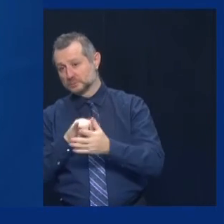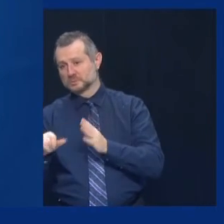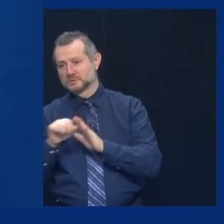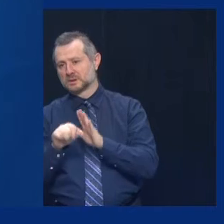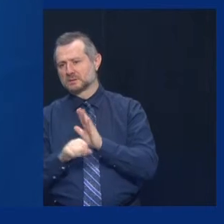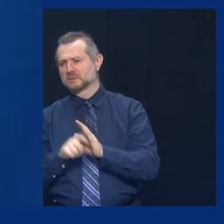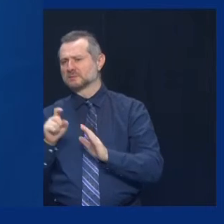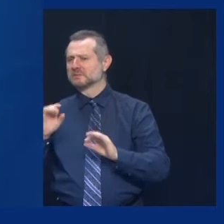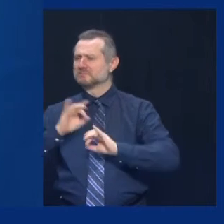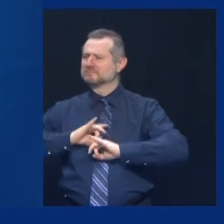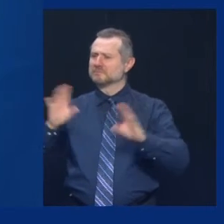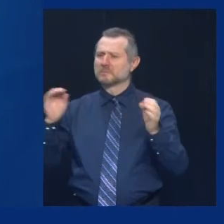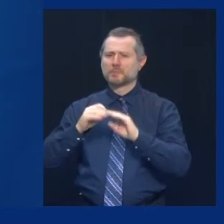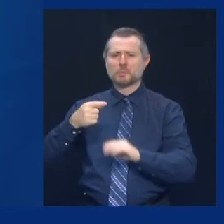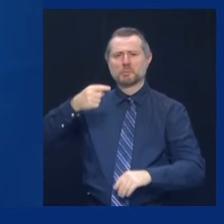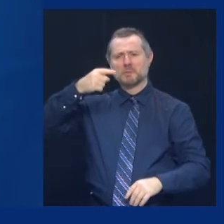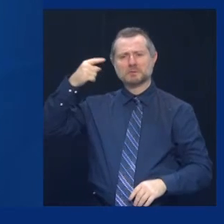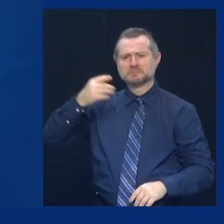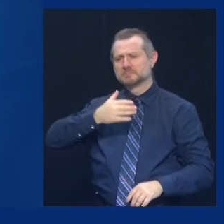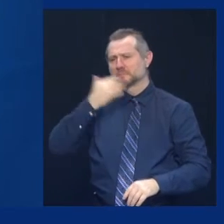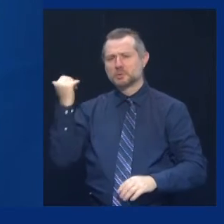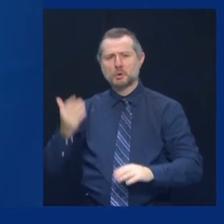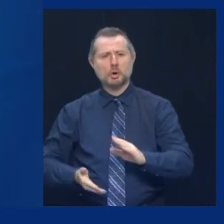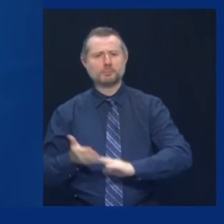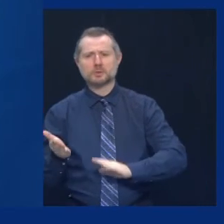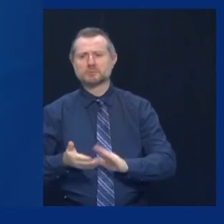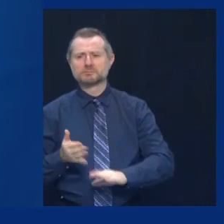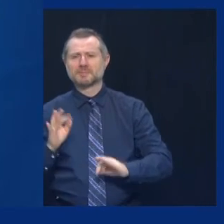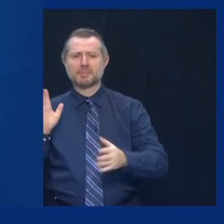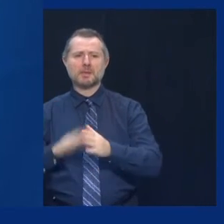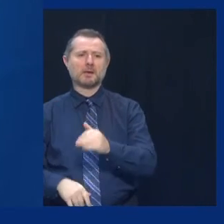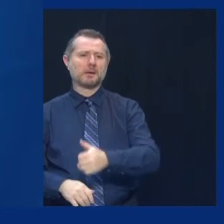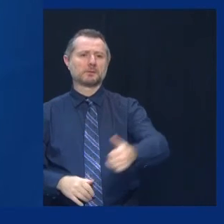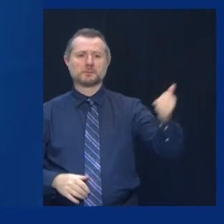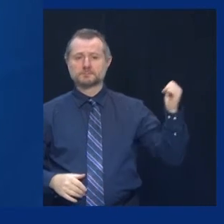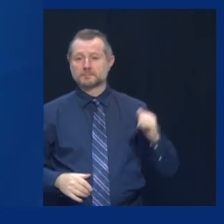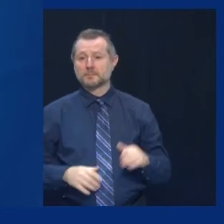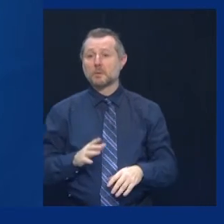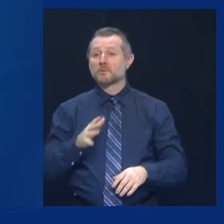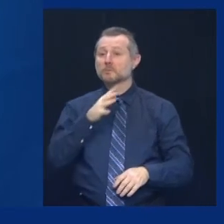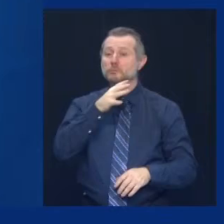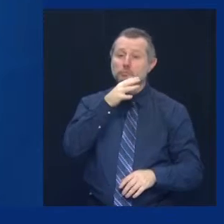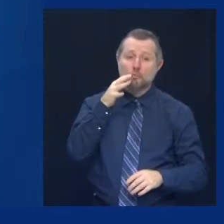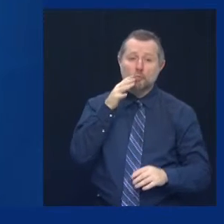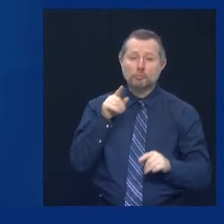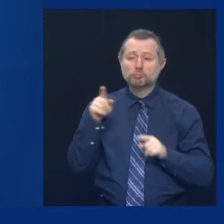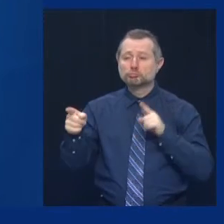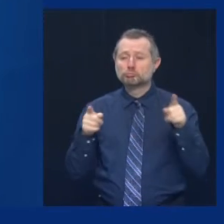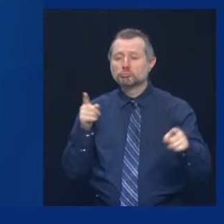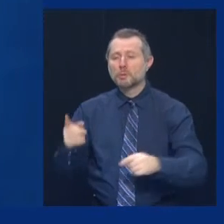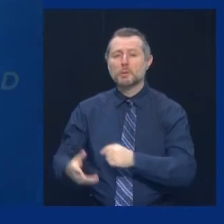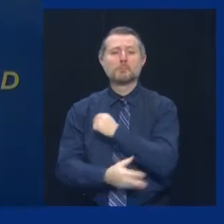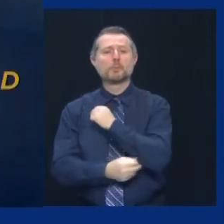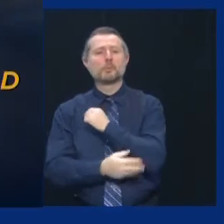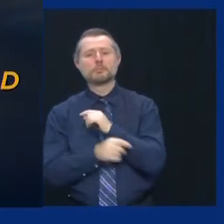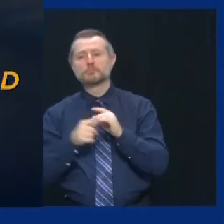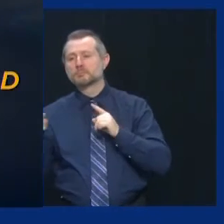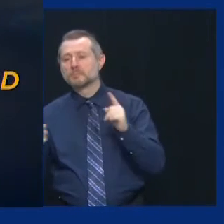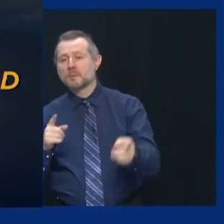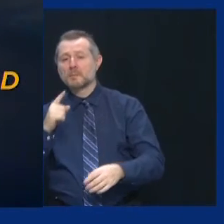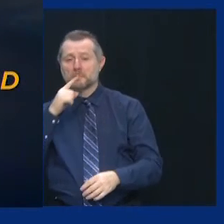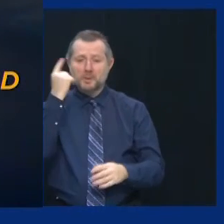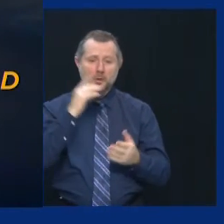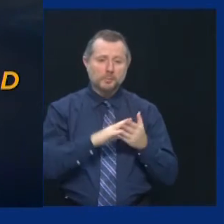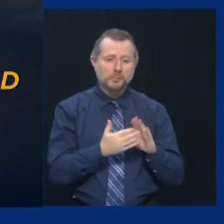job than any other state. Rural communities, poor communities, Black and Latino communities, public housing,